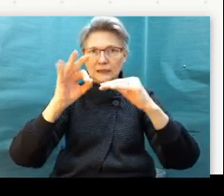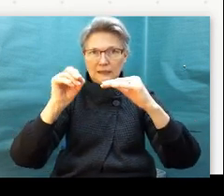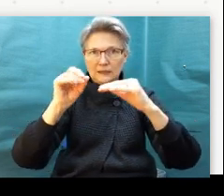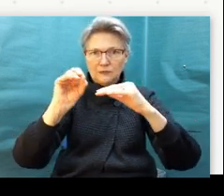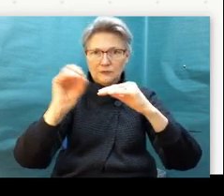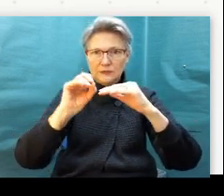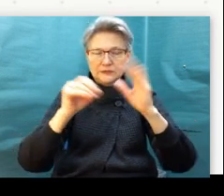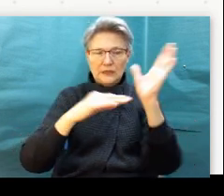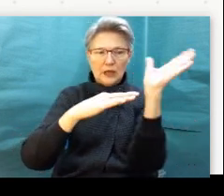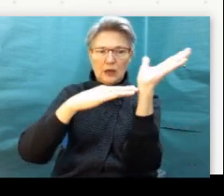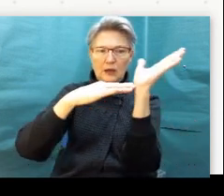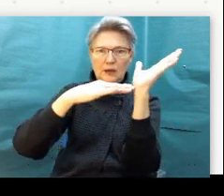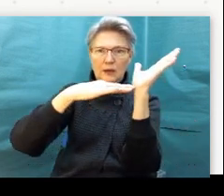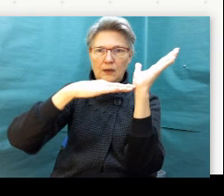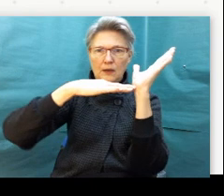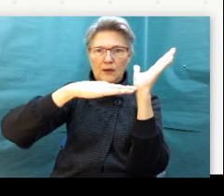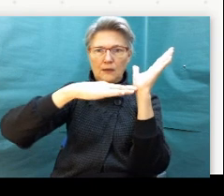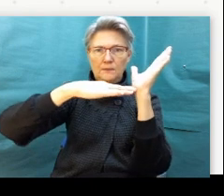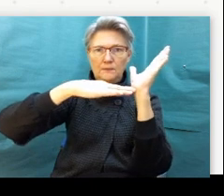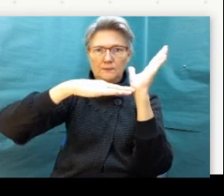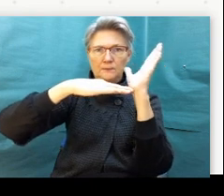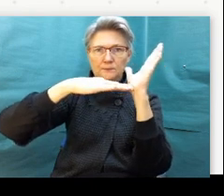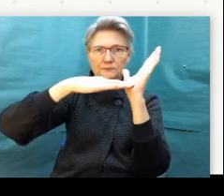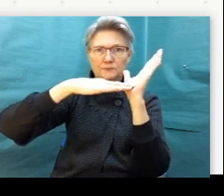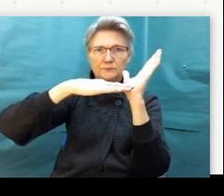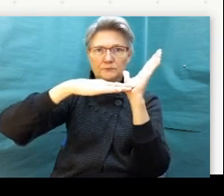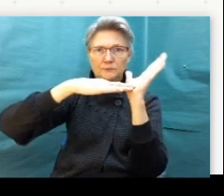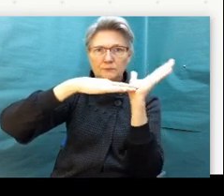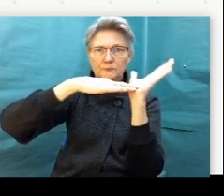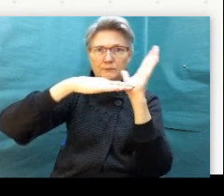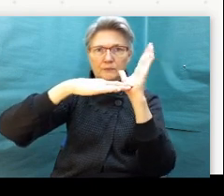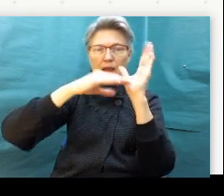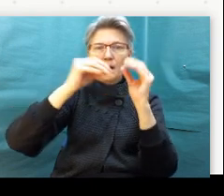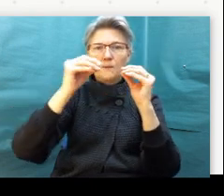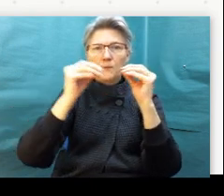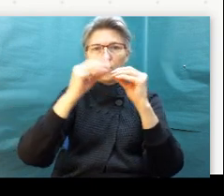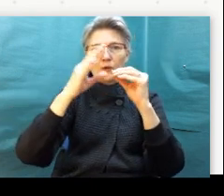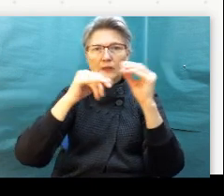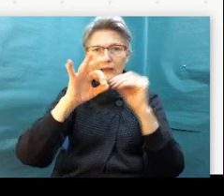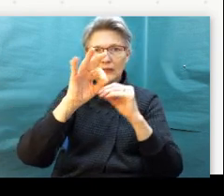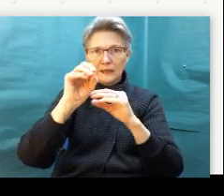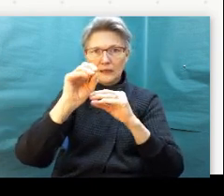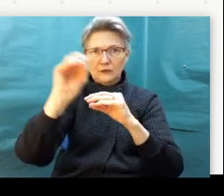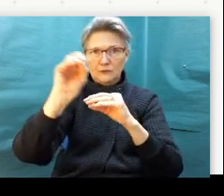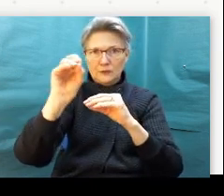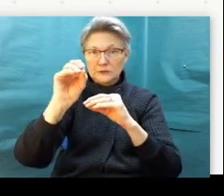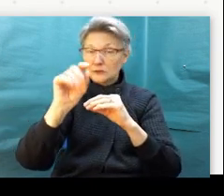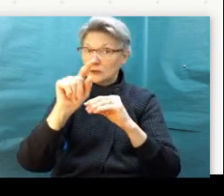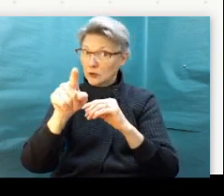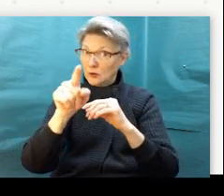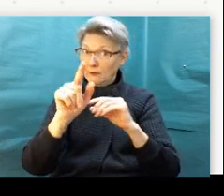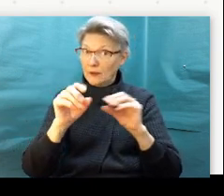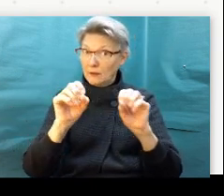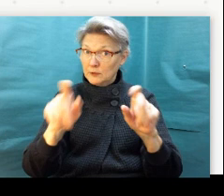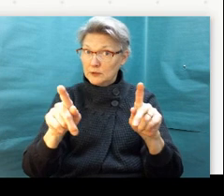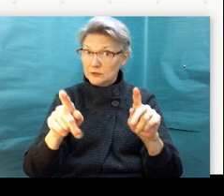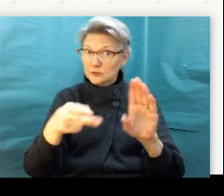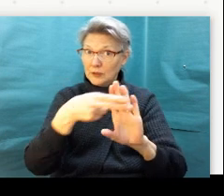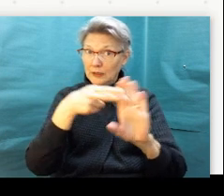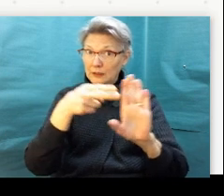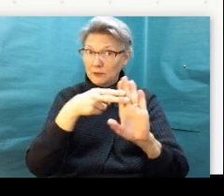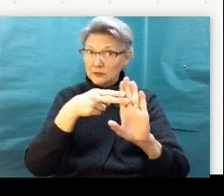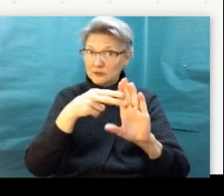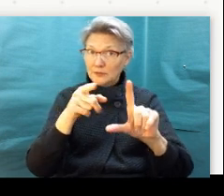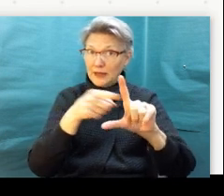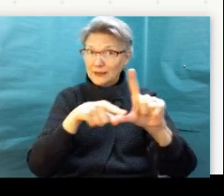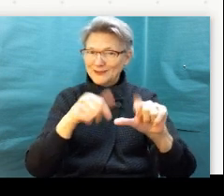have an obtuse angle, which is greater than 90 degrees. So you're going to have a chance now to identify some